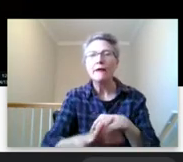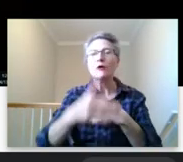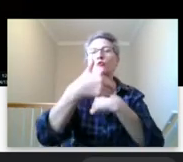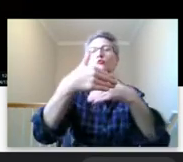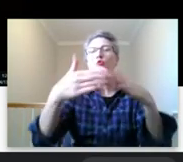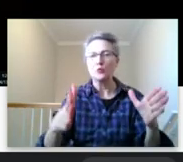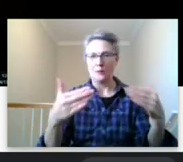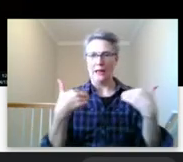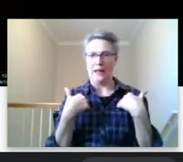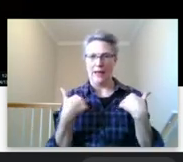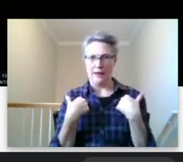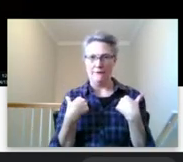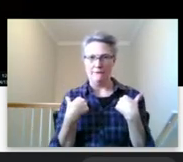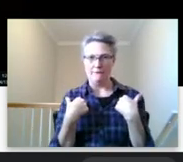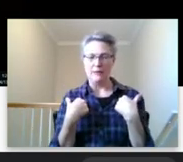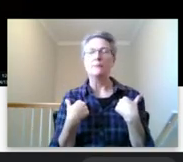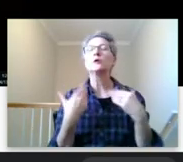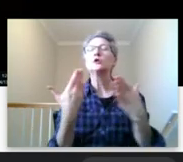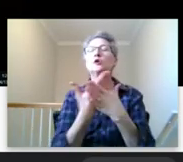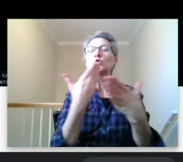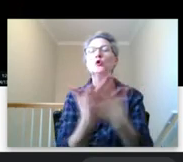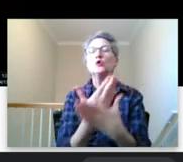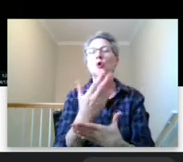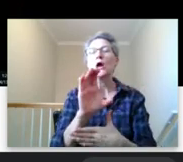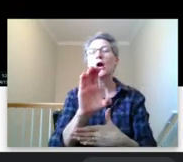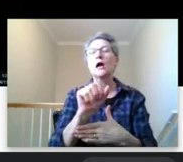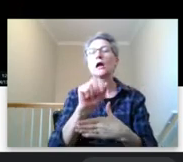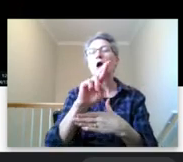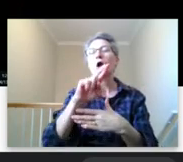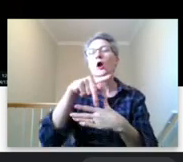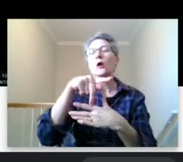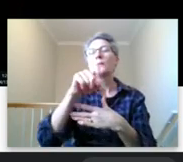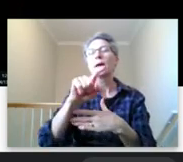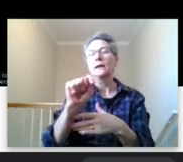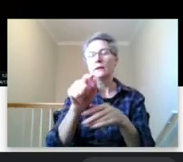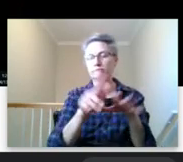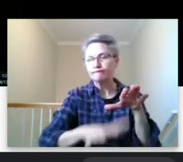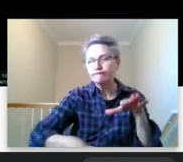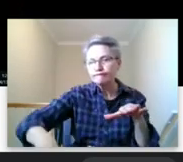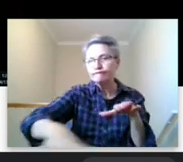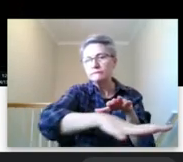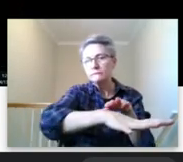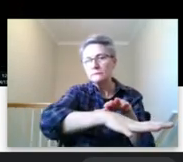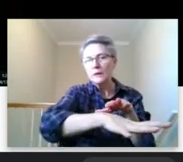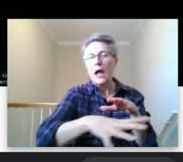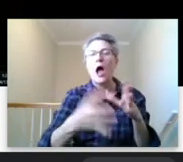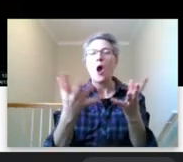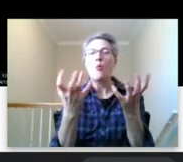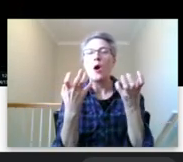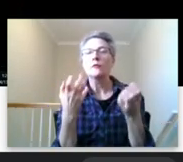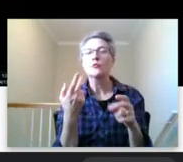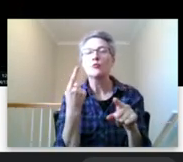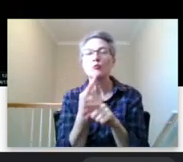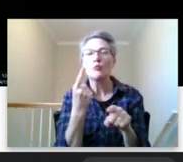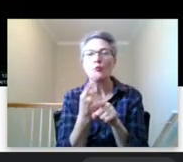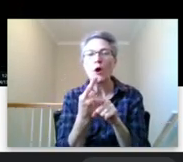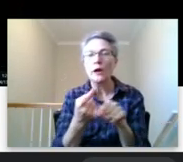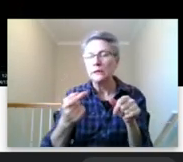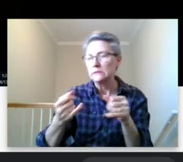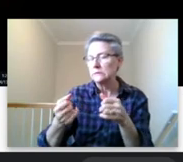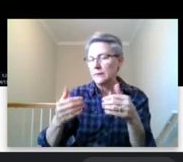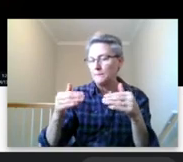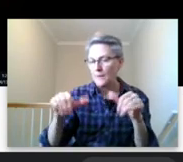have that I'd like to put some new carpet into. I need to make sure that I have the correct dimensions so that I can tell the carpet people how much